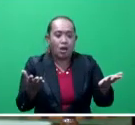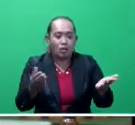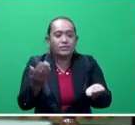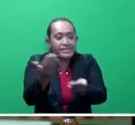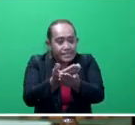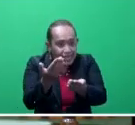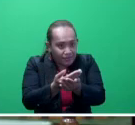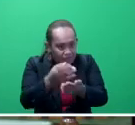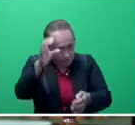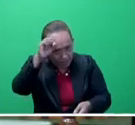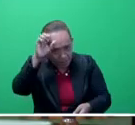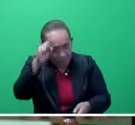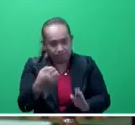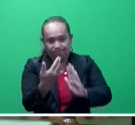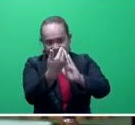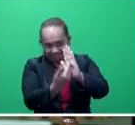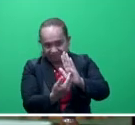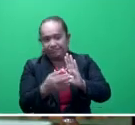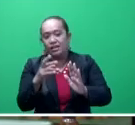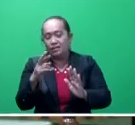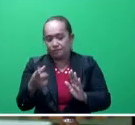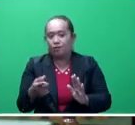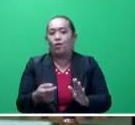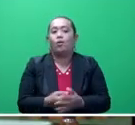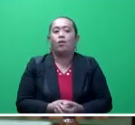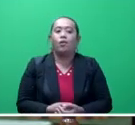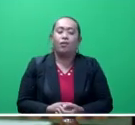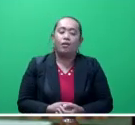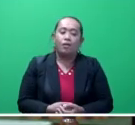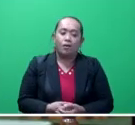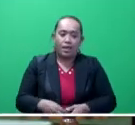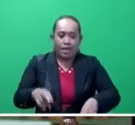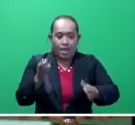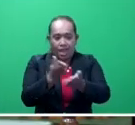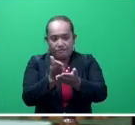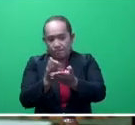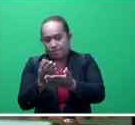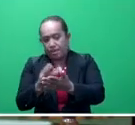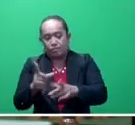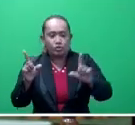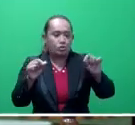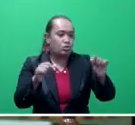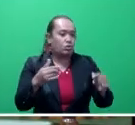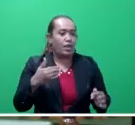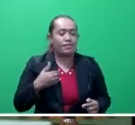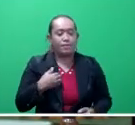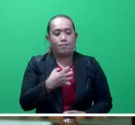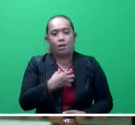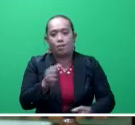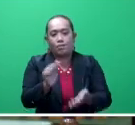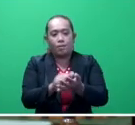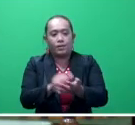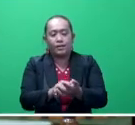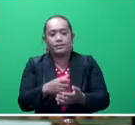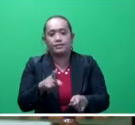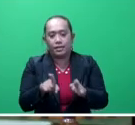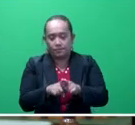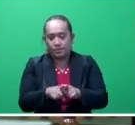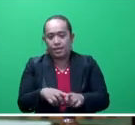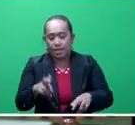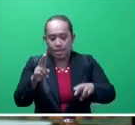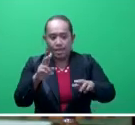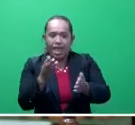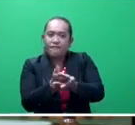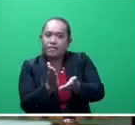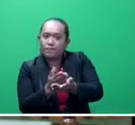FNPF's essential function as a superannuation fund and make it healthier as we go forward. FNPF members between the ages of